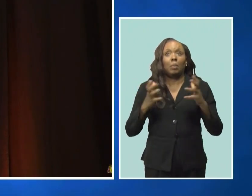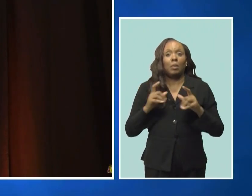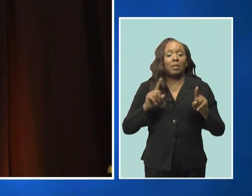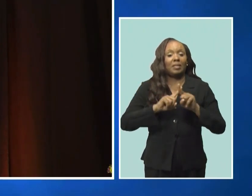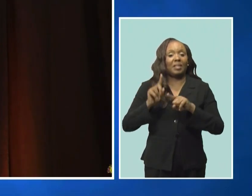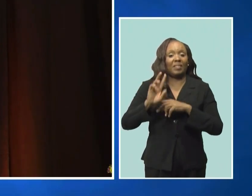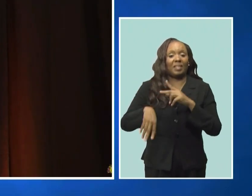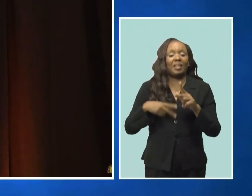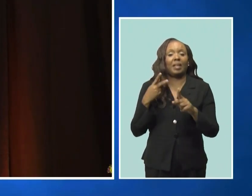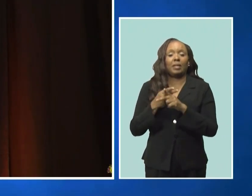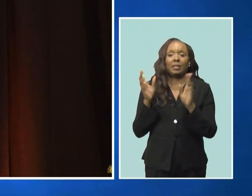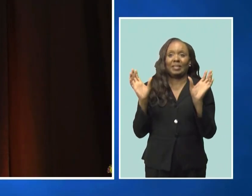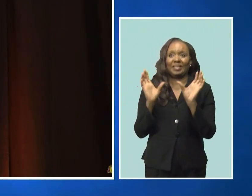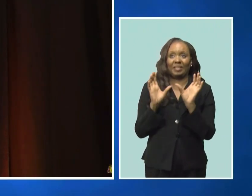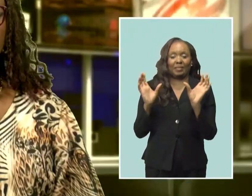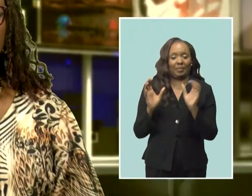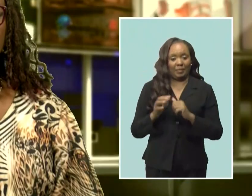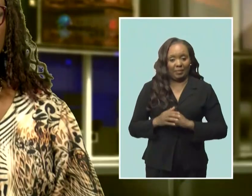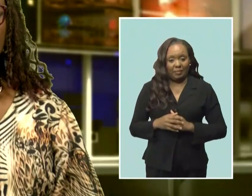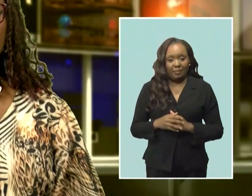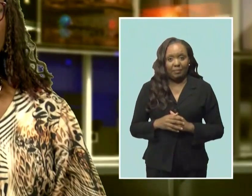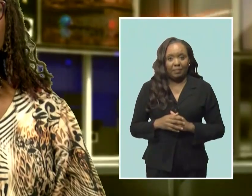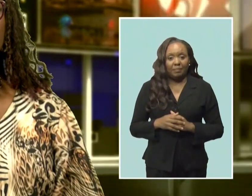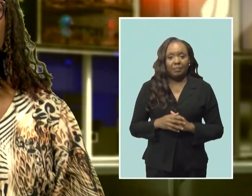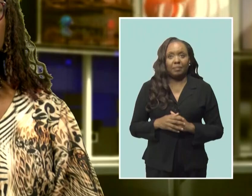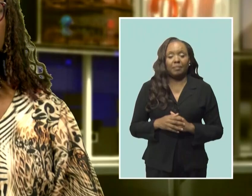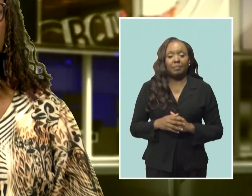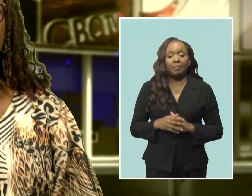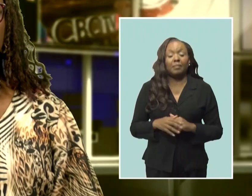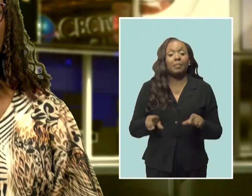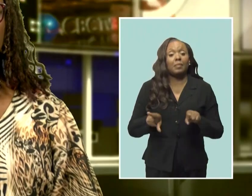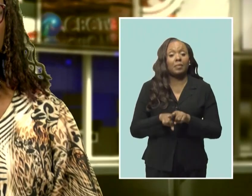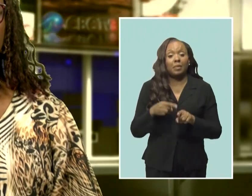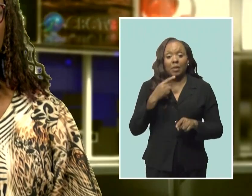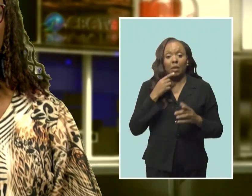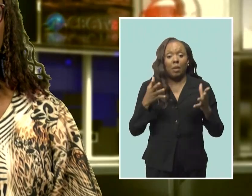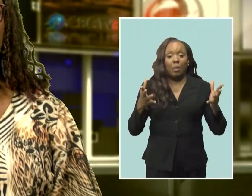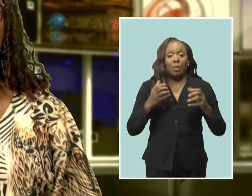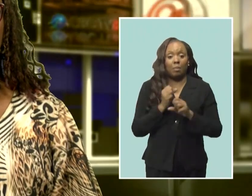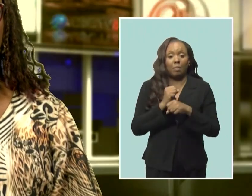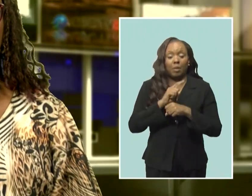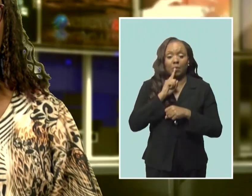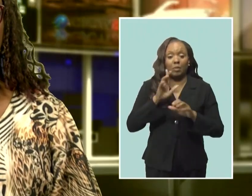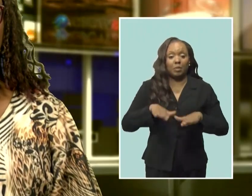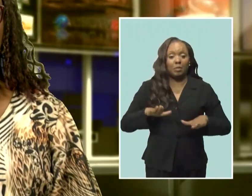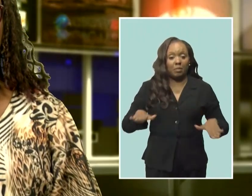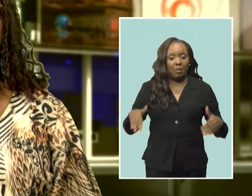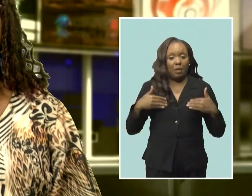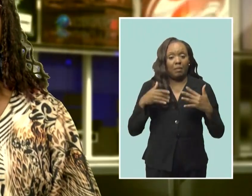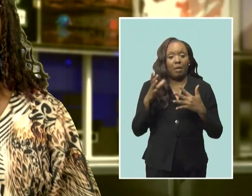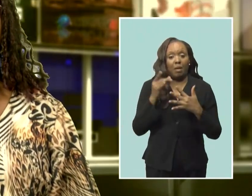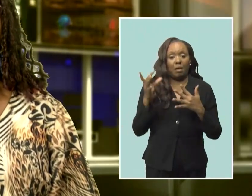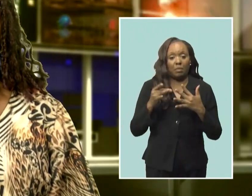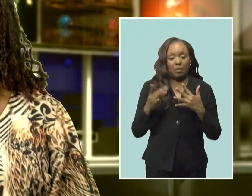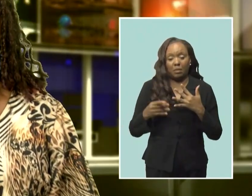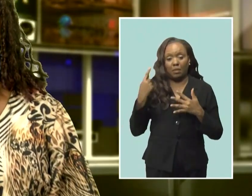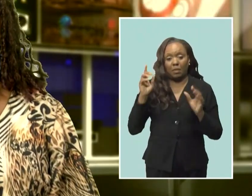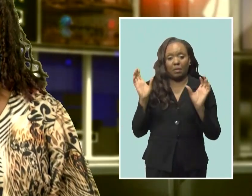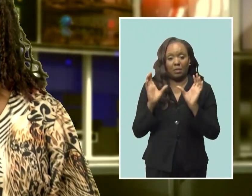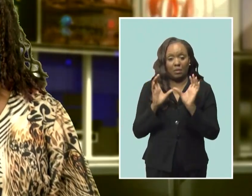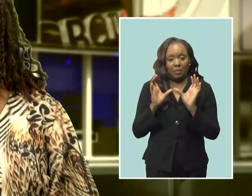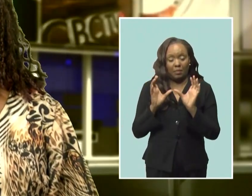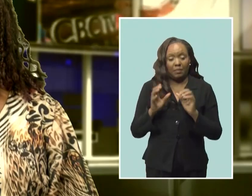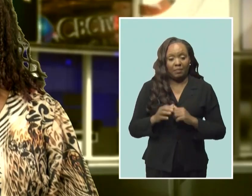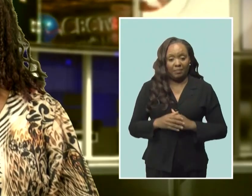of certification. She also says they want to ensure the children have options when it comes to